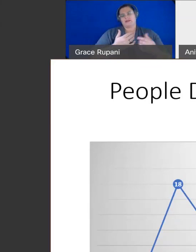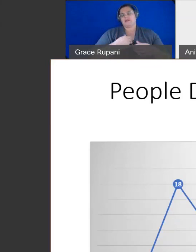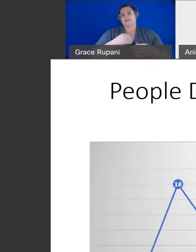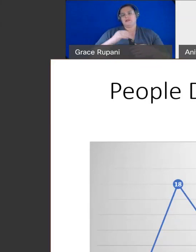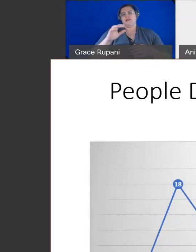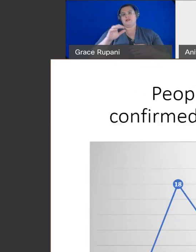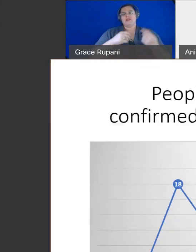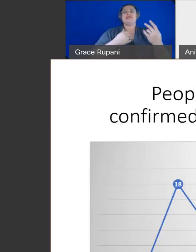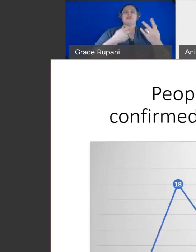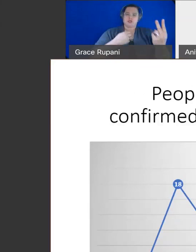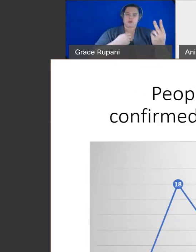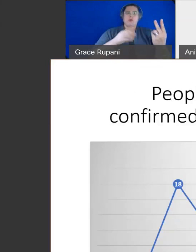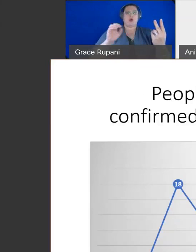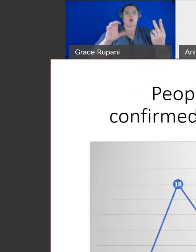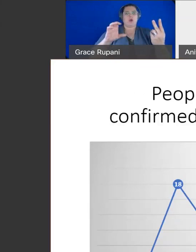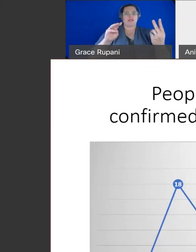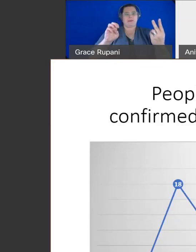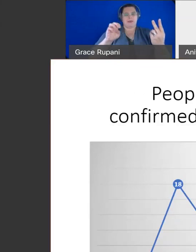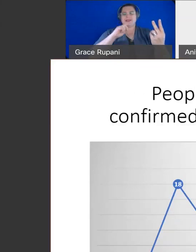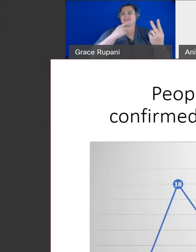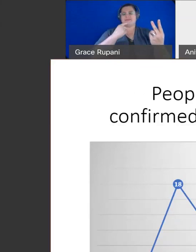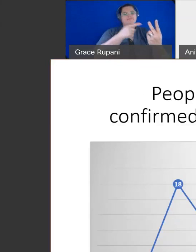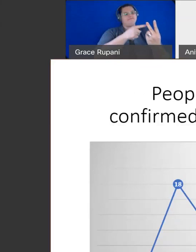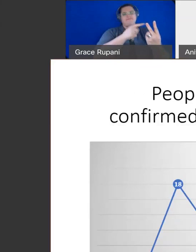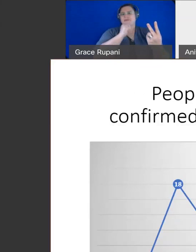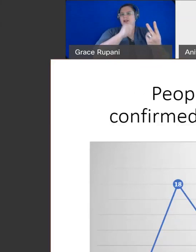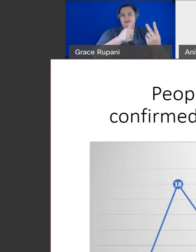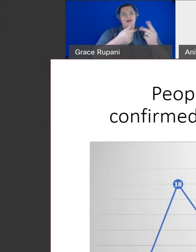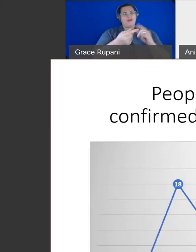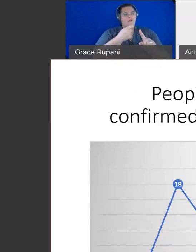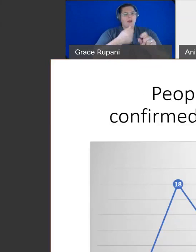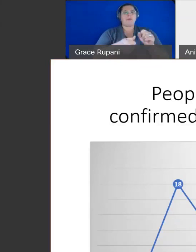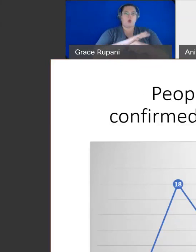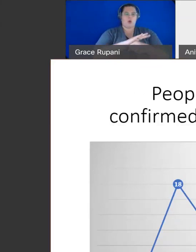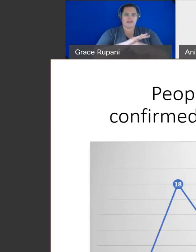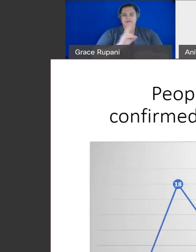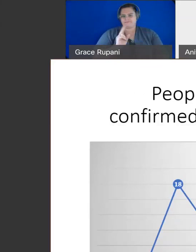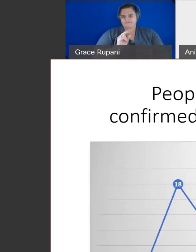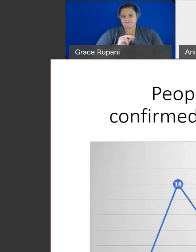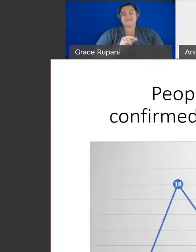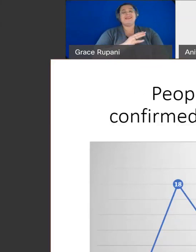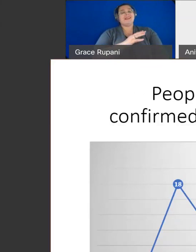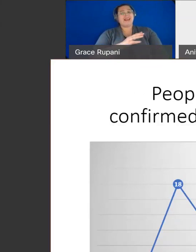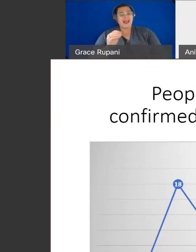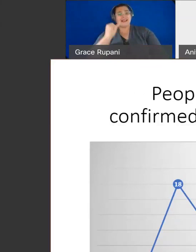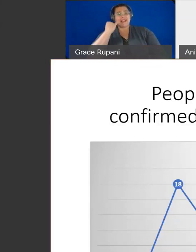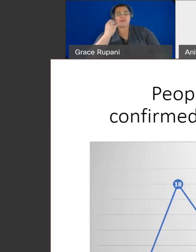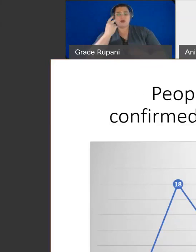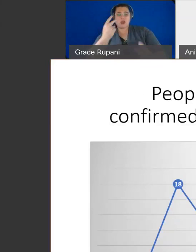that it was not in fact COVID. And if we look at those where there's been a confirmation, it does bear out where I say the outcomes